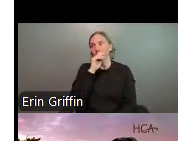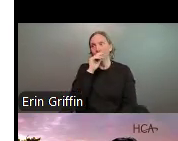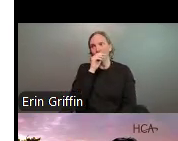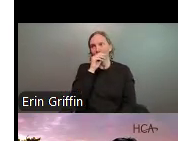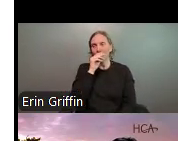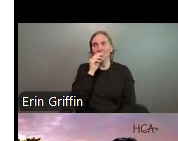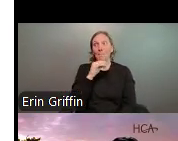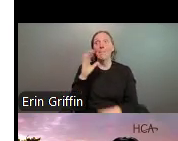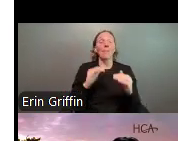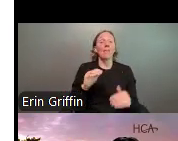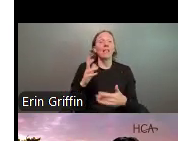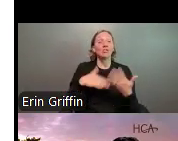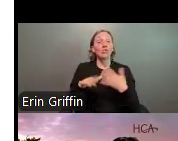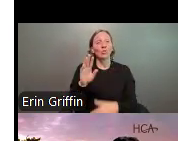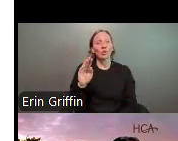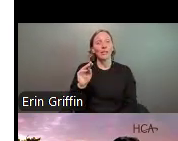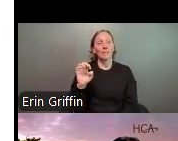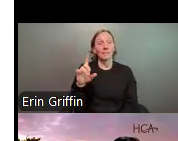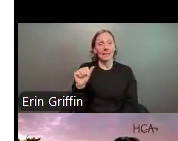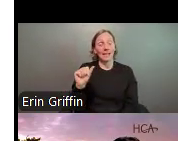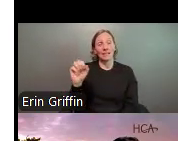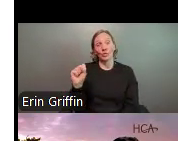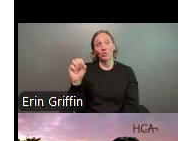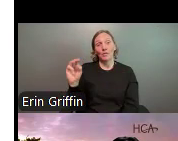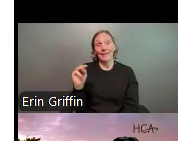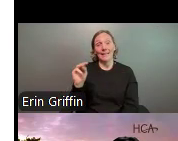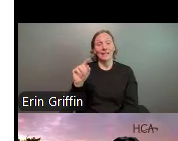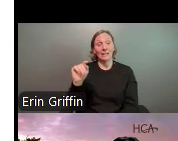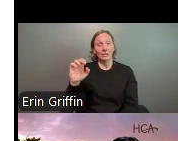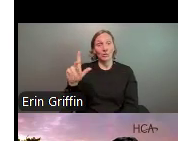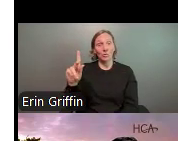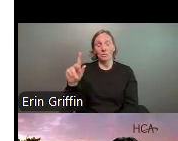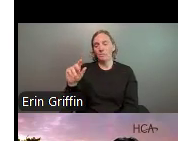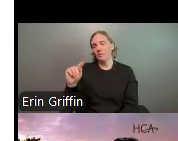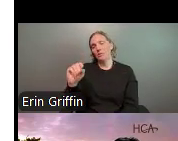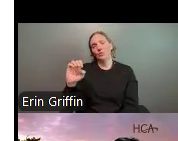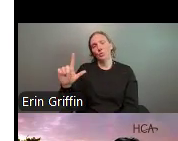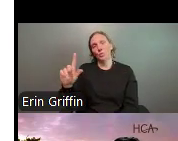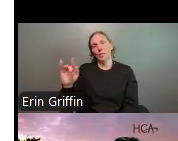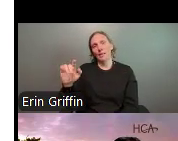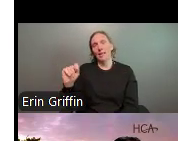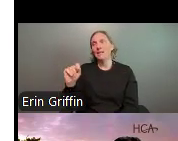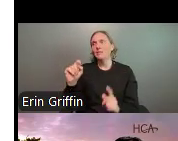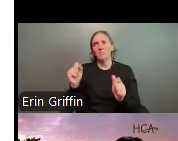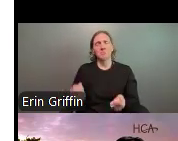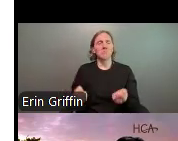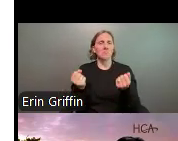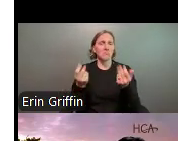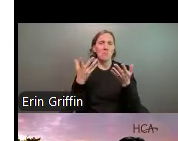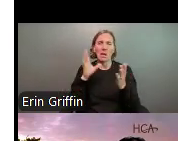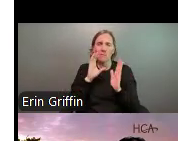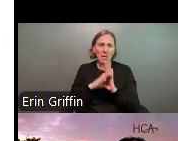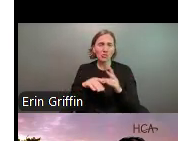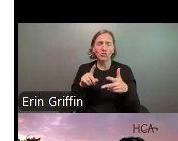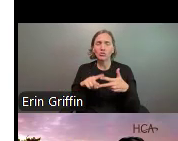We also have a social media toolkit that you'll find that provides multiple photos and social media posts